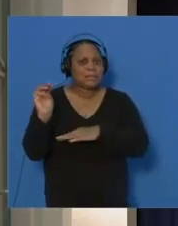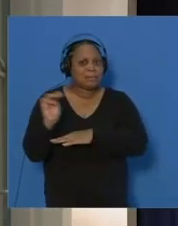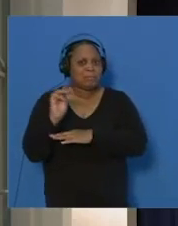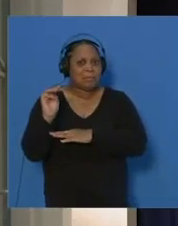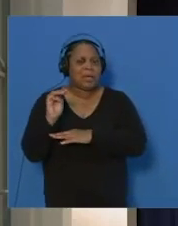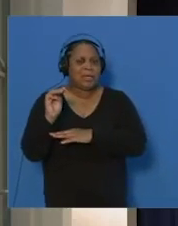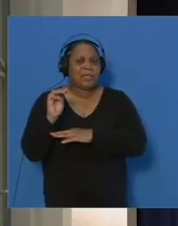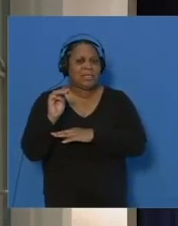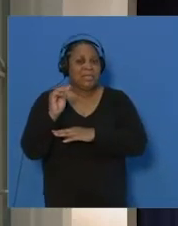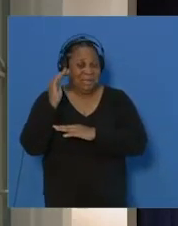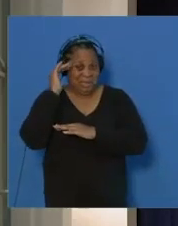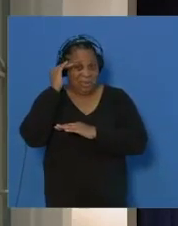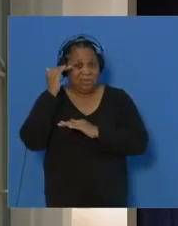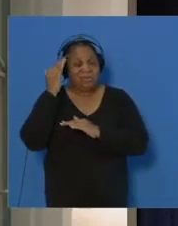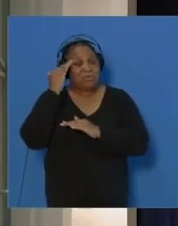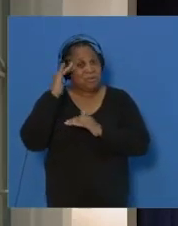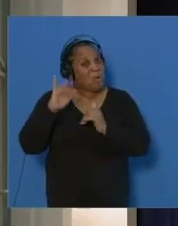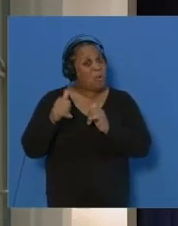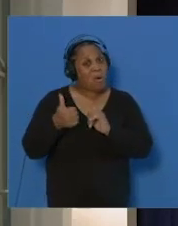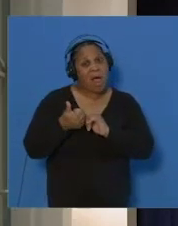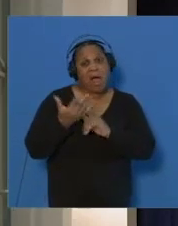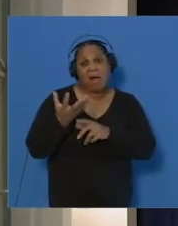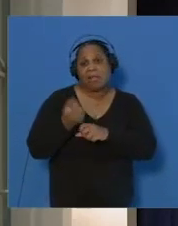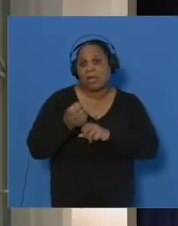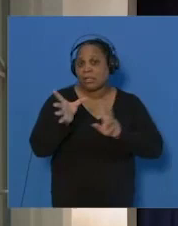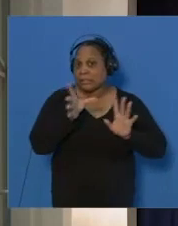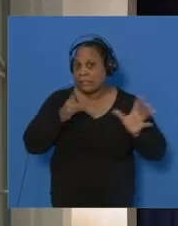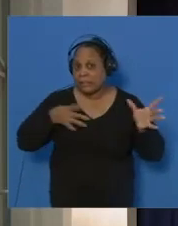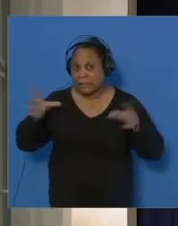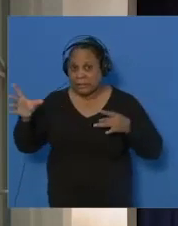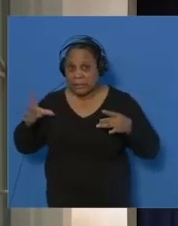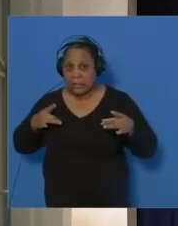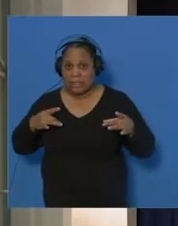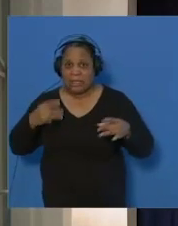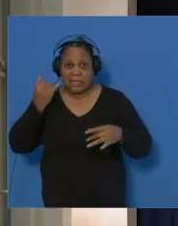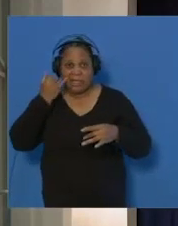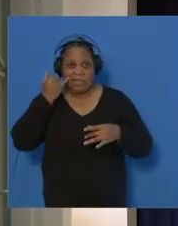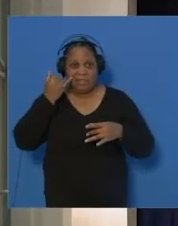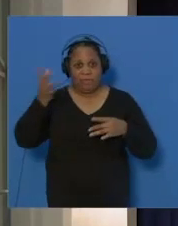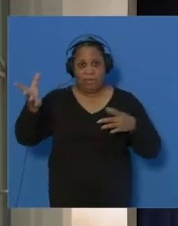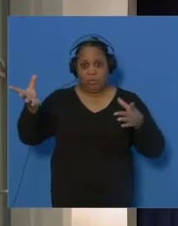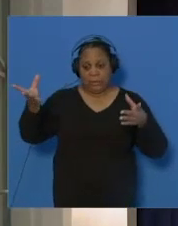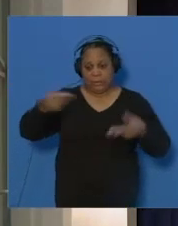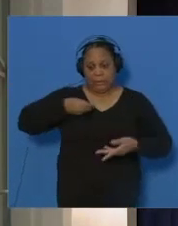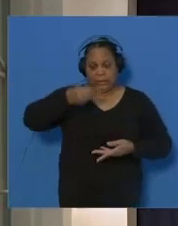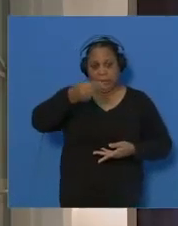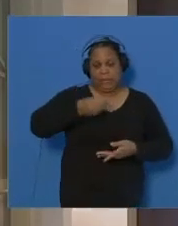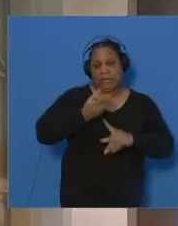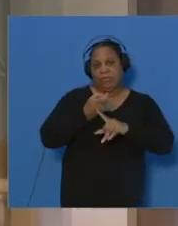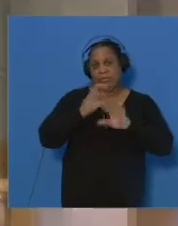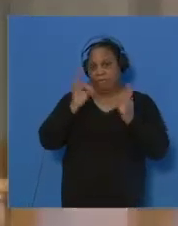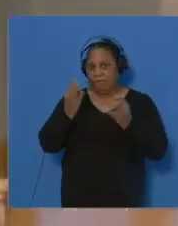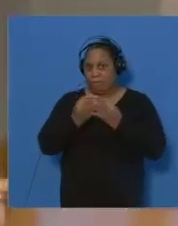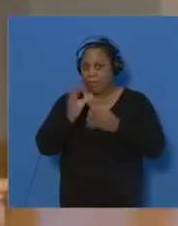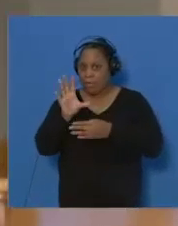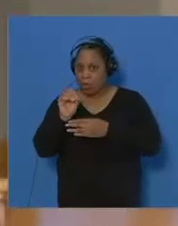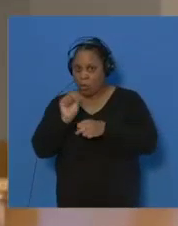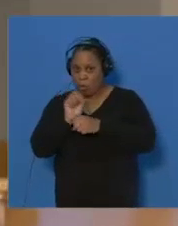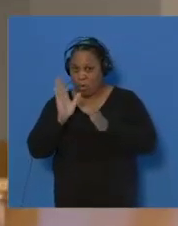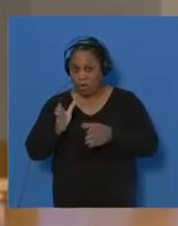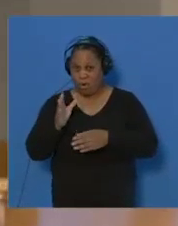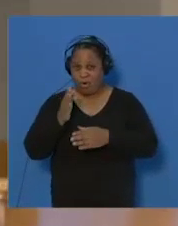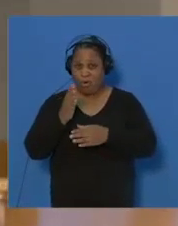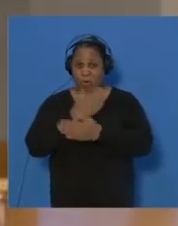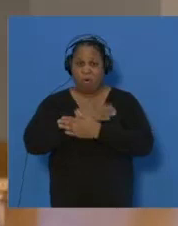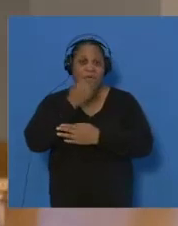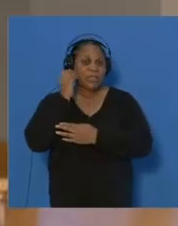got COVID-19? And if yes, were they imported, passed on from a family member or coworker, or were they from a rest home?